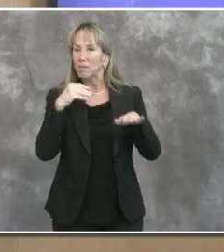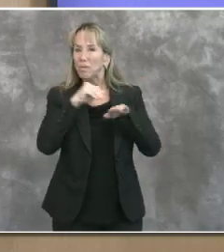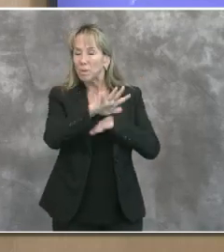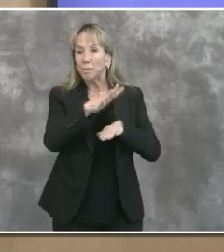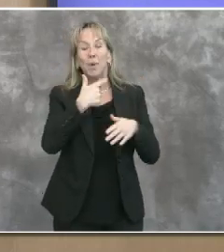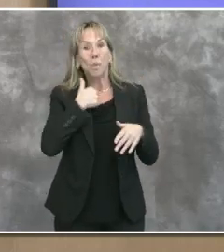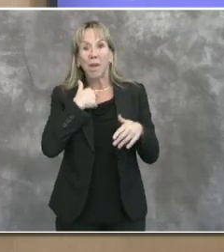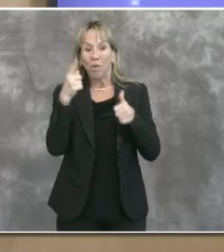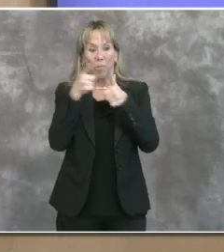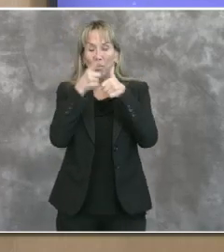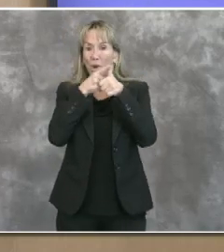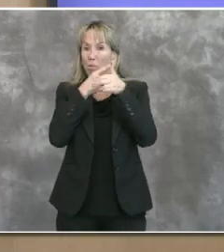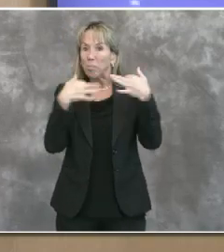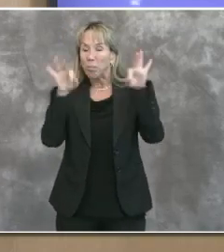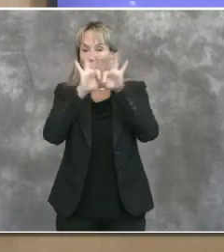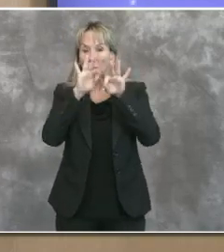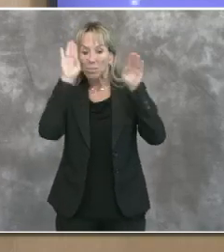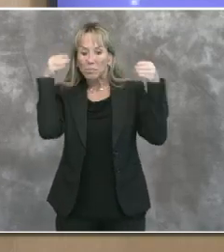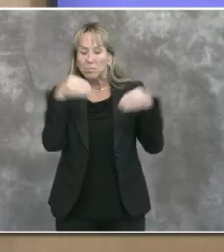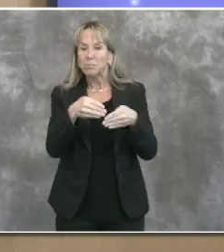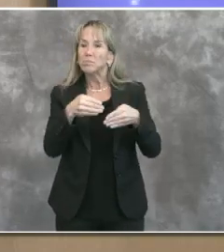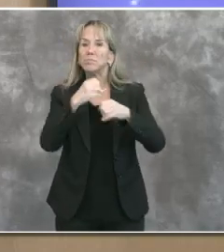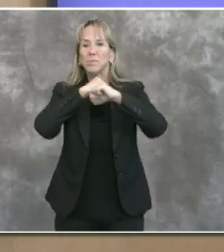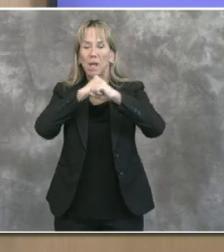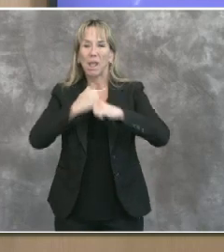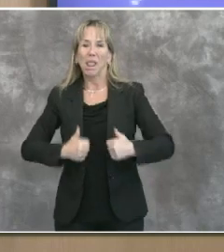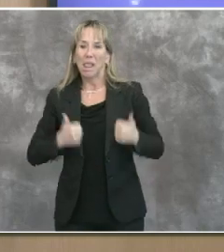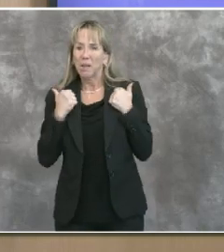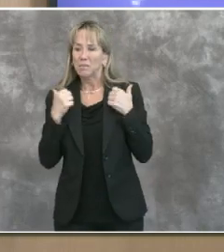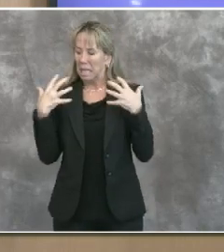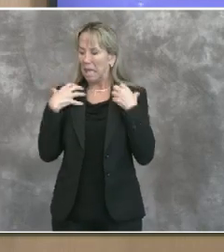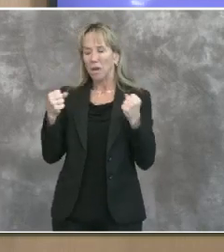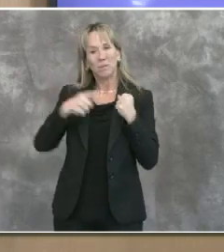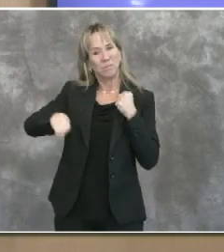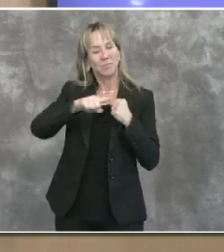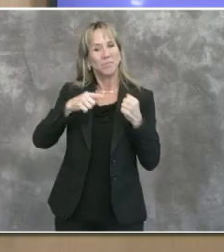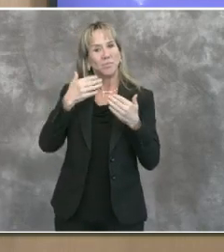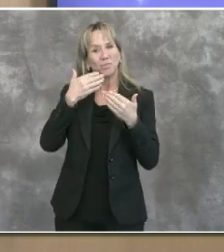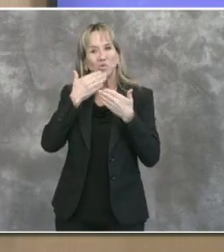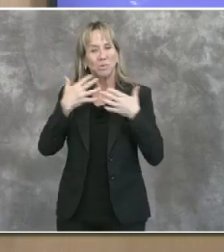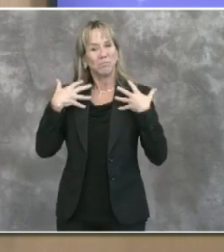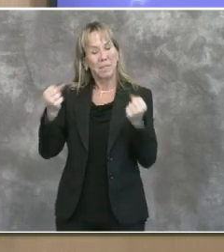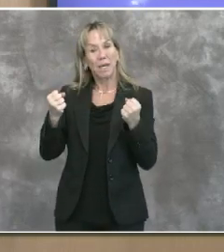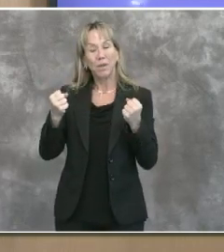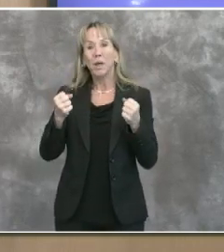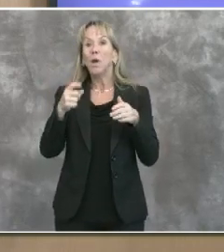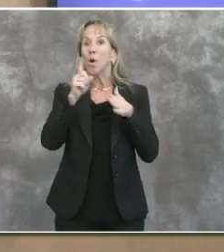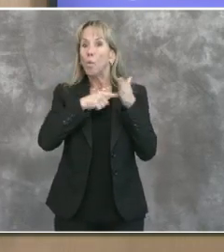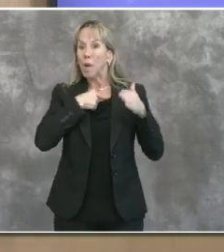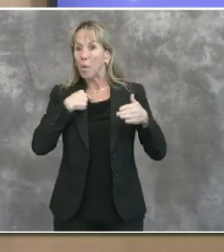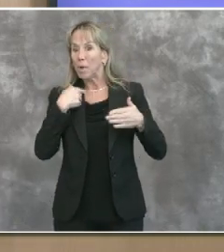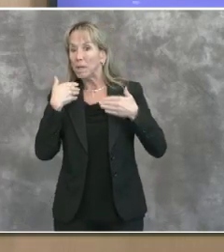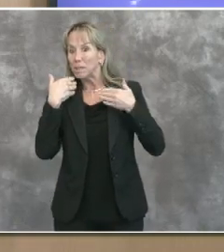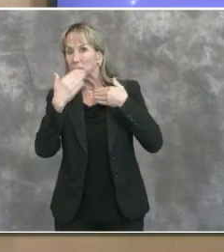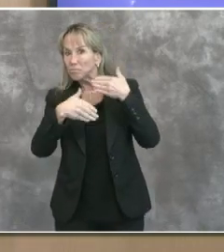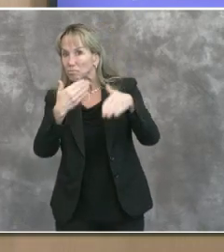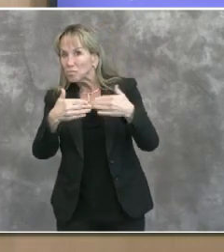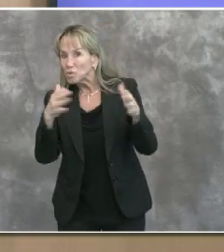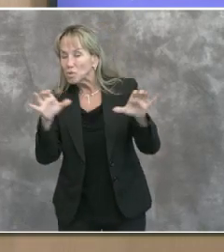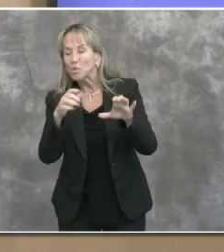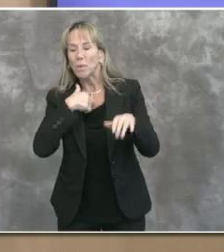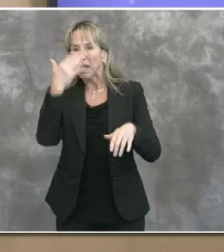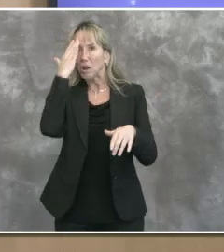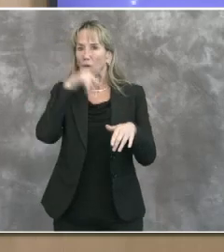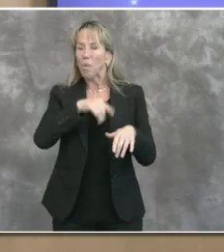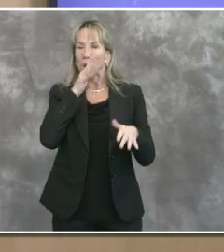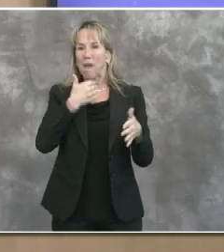focused around protecting life and promoting health, we are mindful that each and every action we take has other impacts and other actions, and we try to